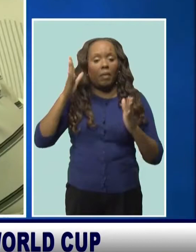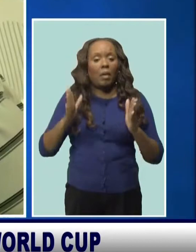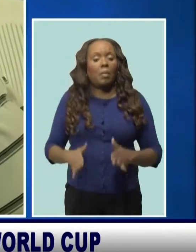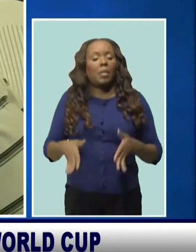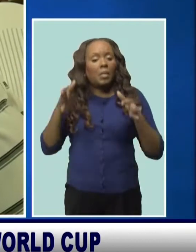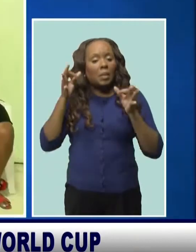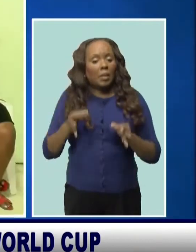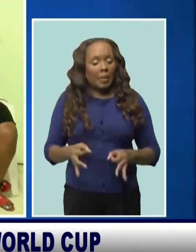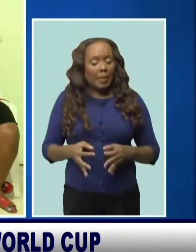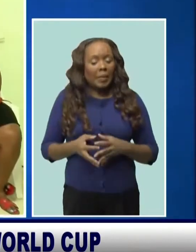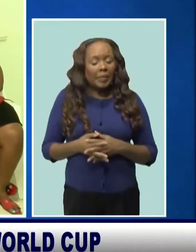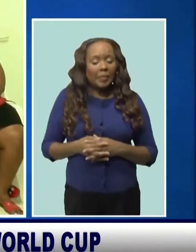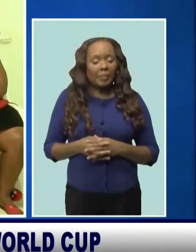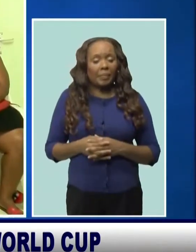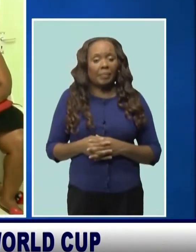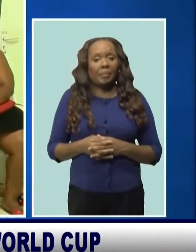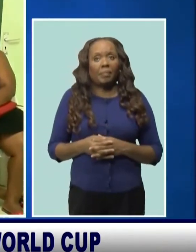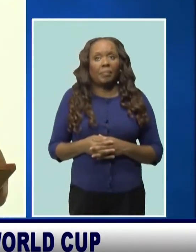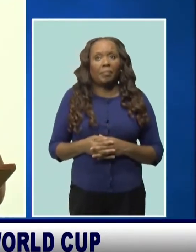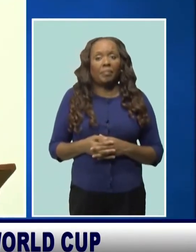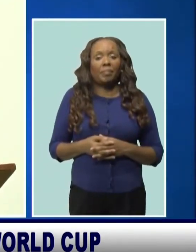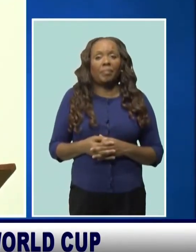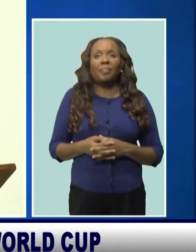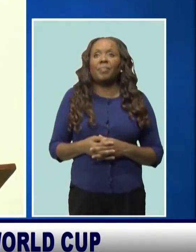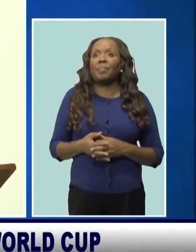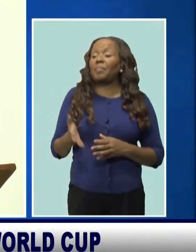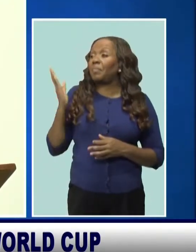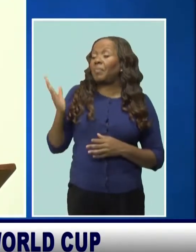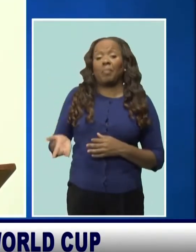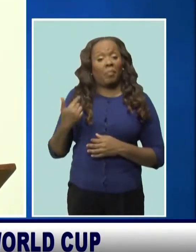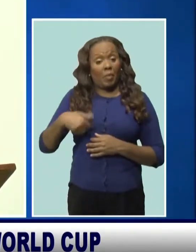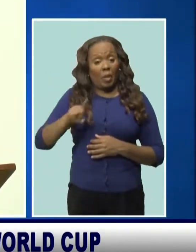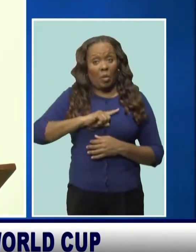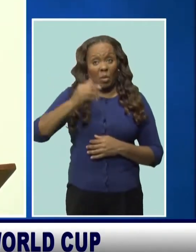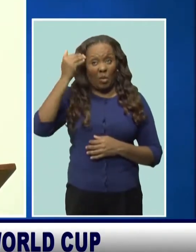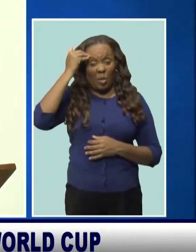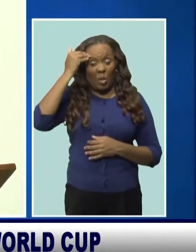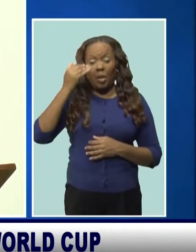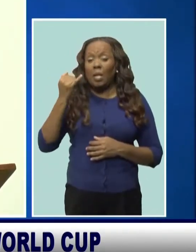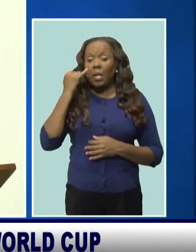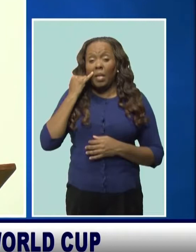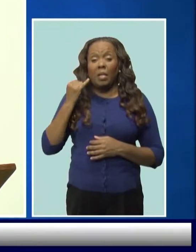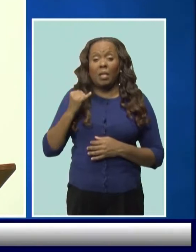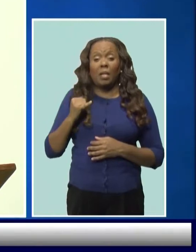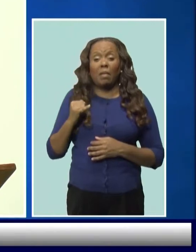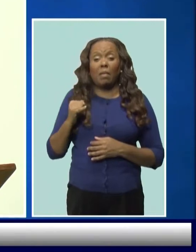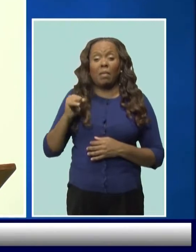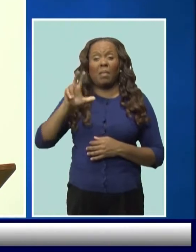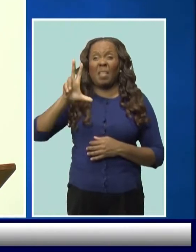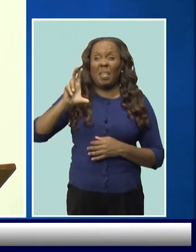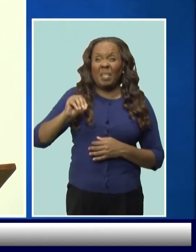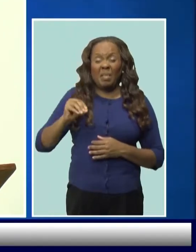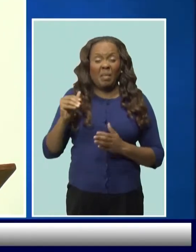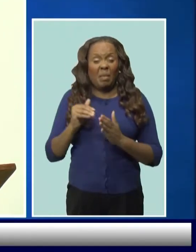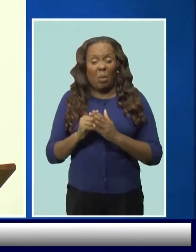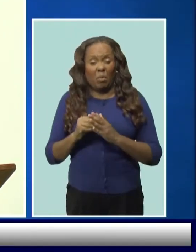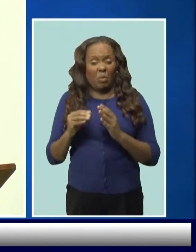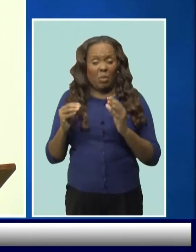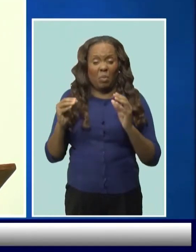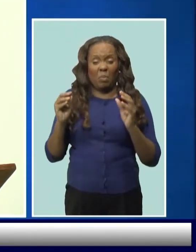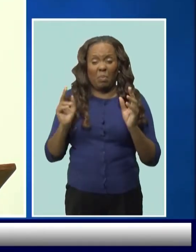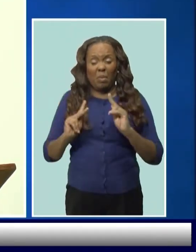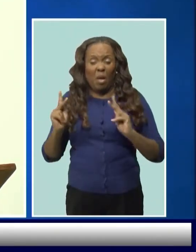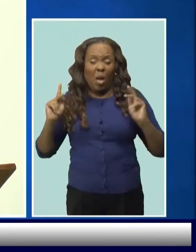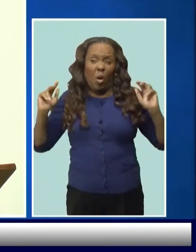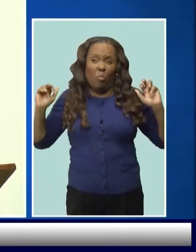pig farmers. Because we recognize that if you're going to have 30,000 more people in your space in one